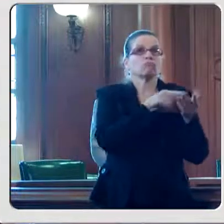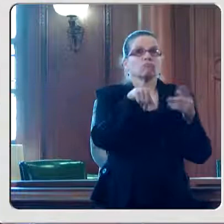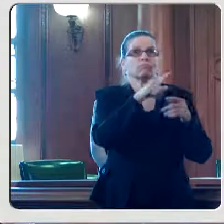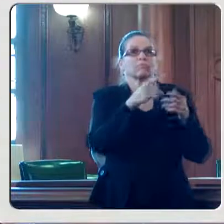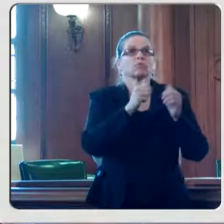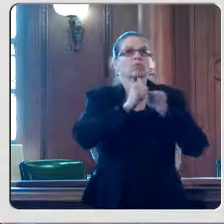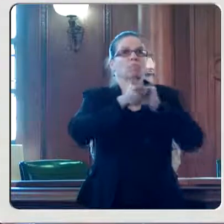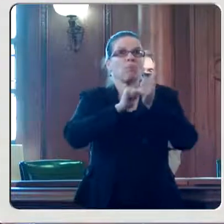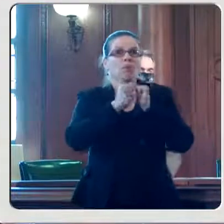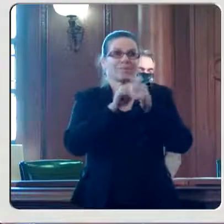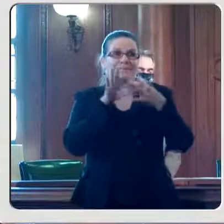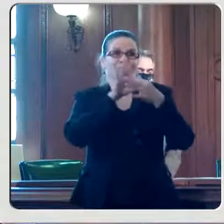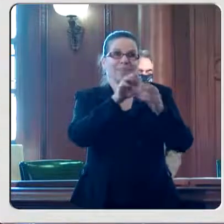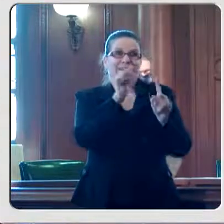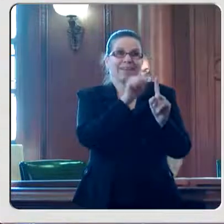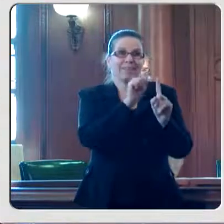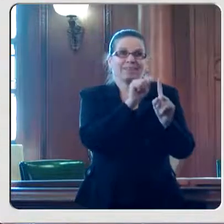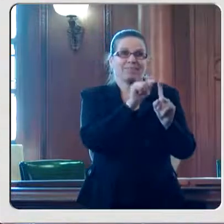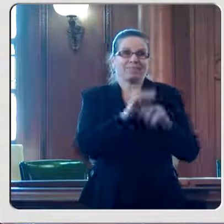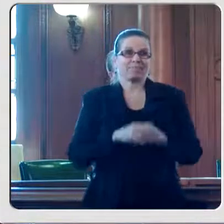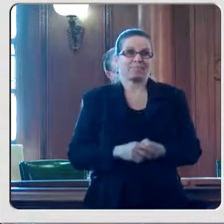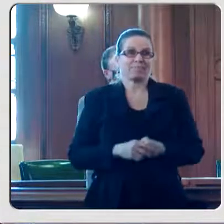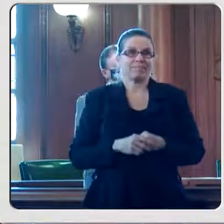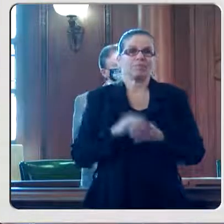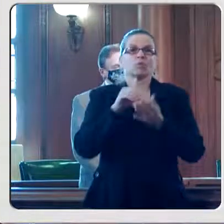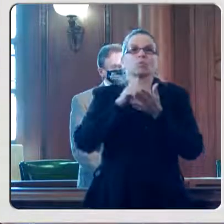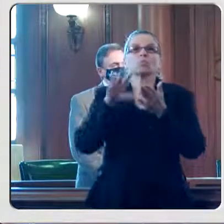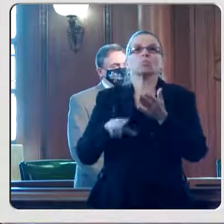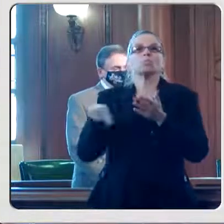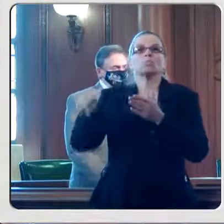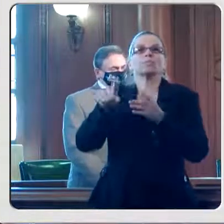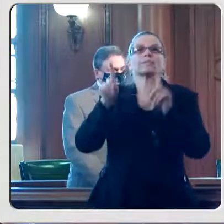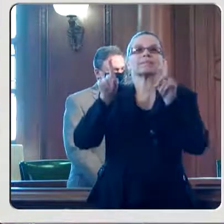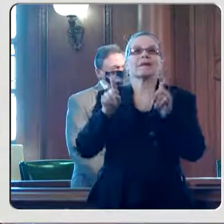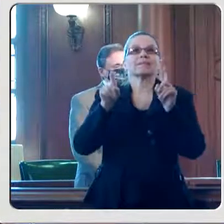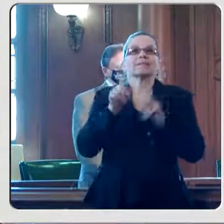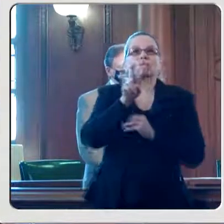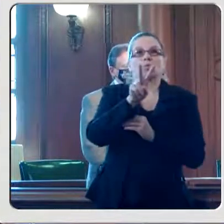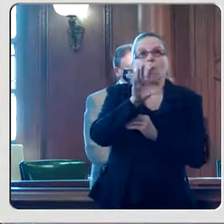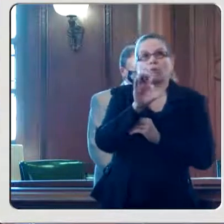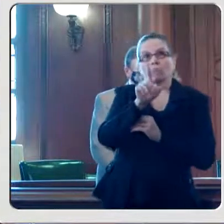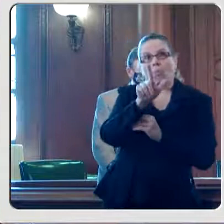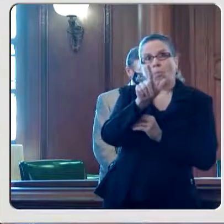221 individuals tested with 0 positives.